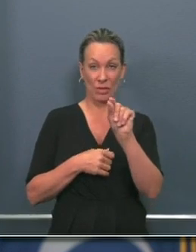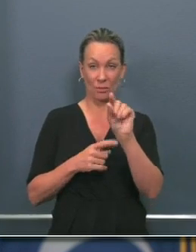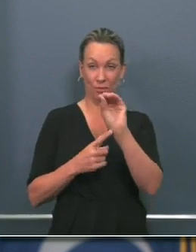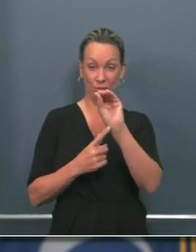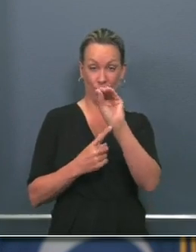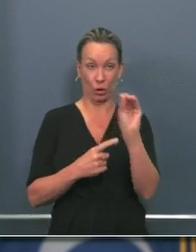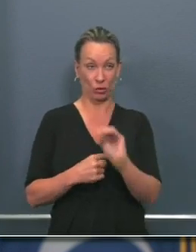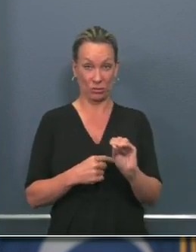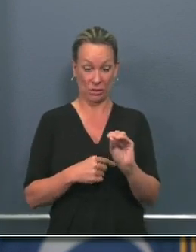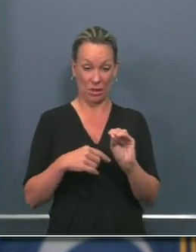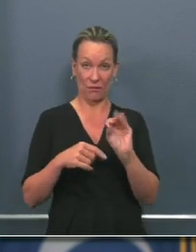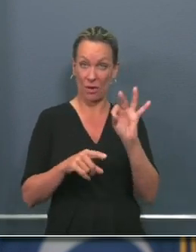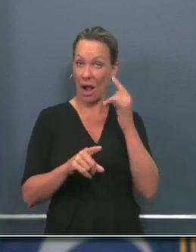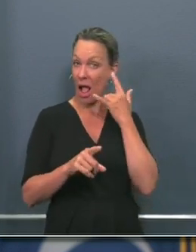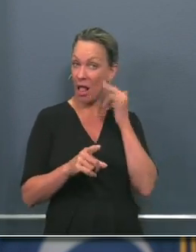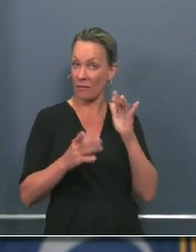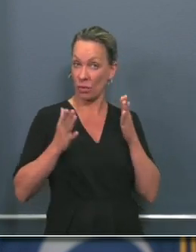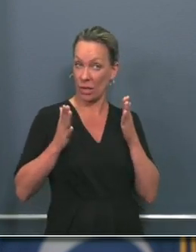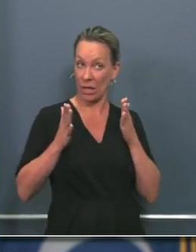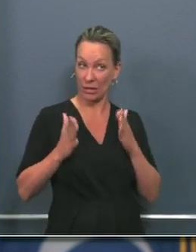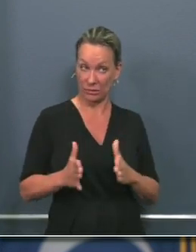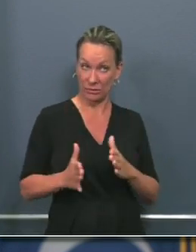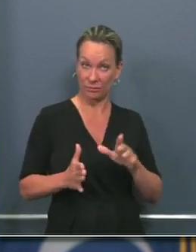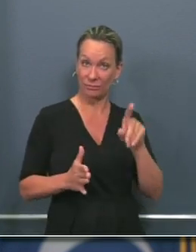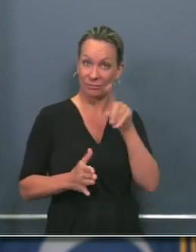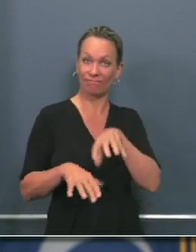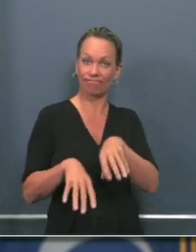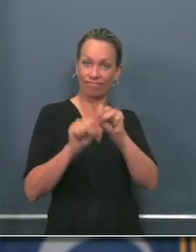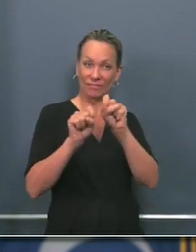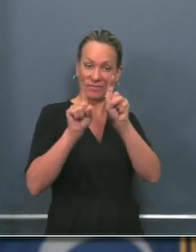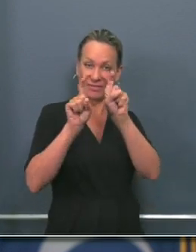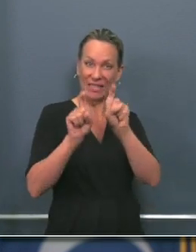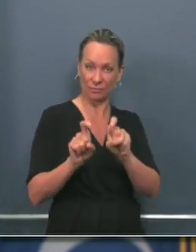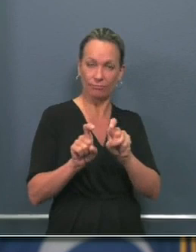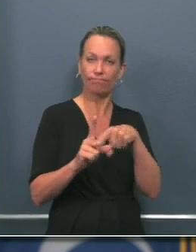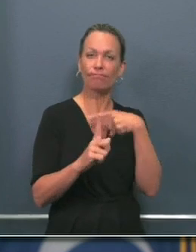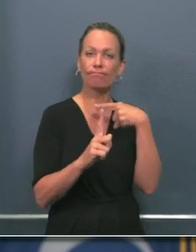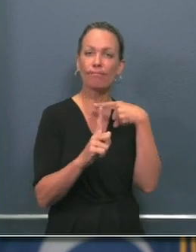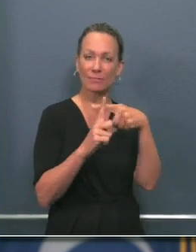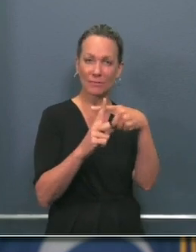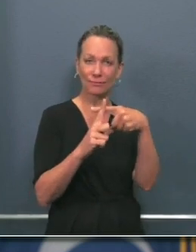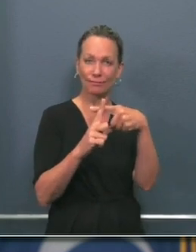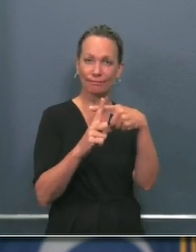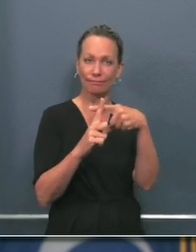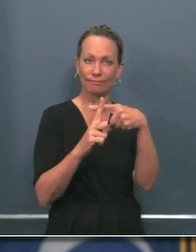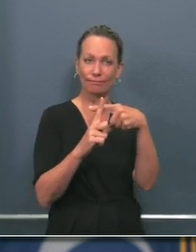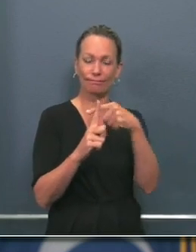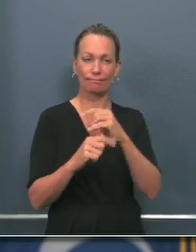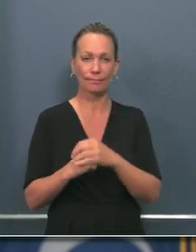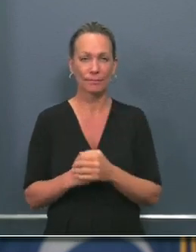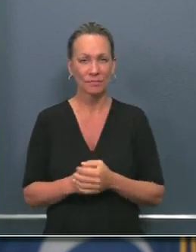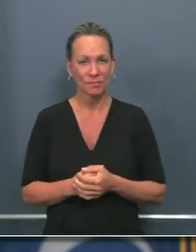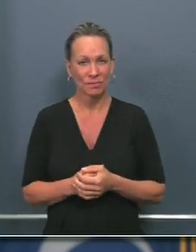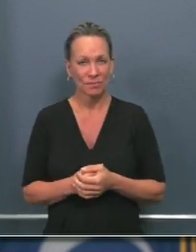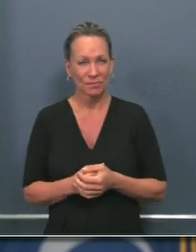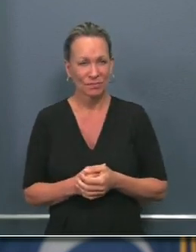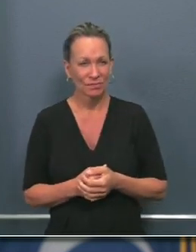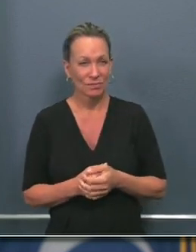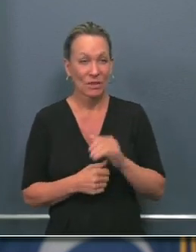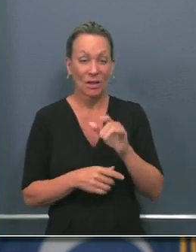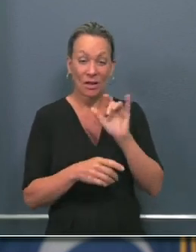over the age of 65, but 79.2% of them have died. Those deaths,